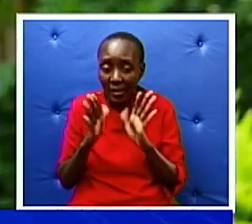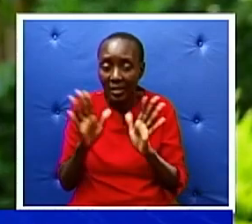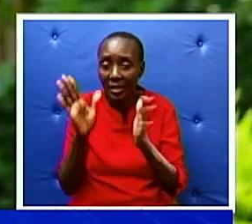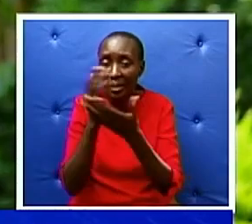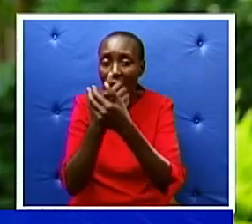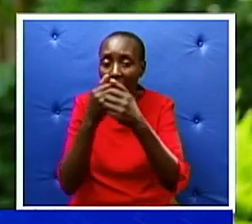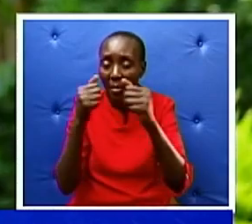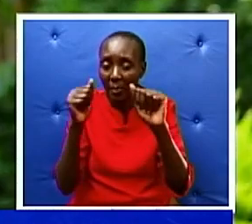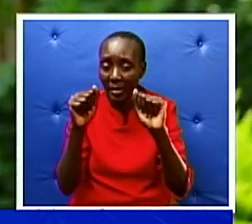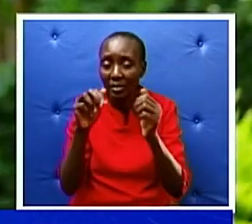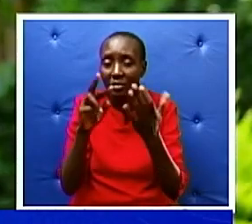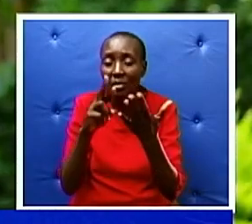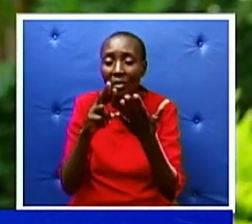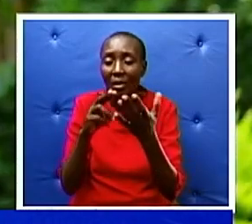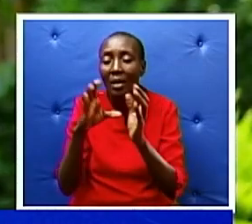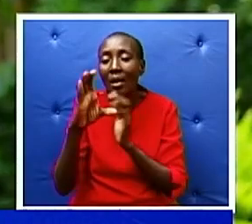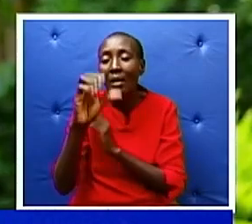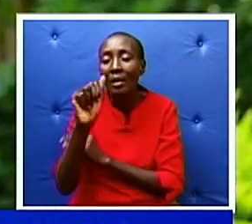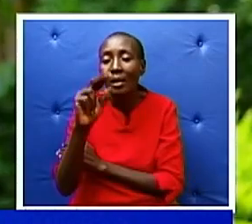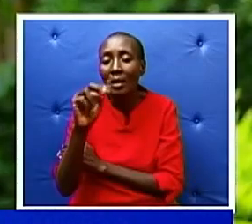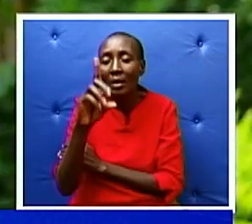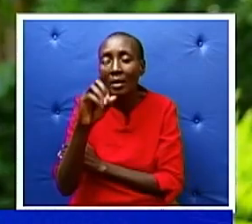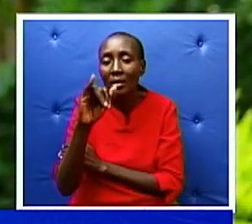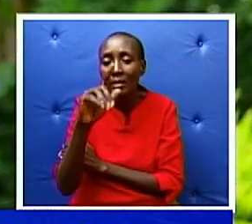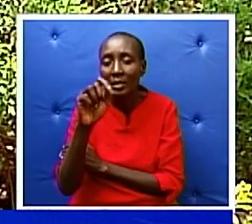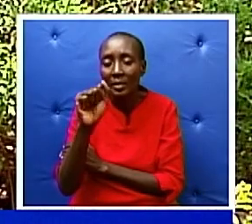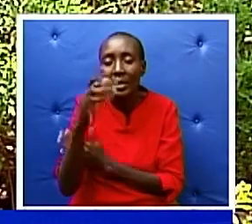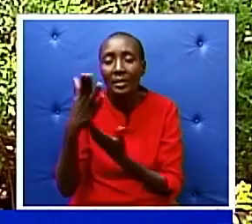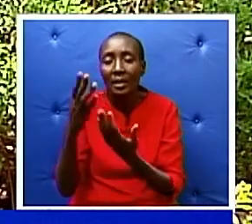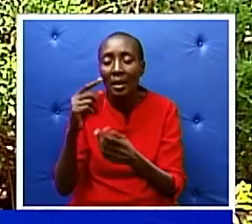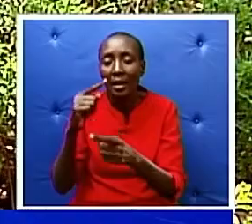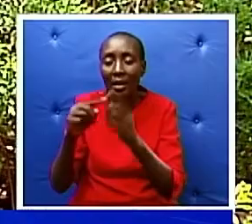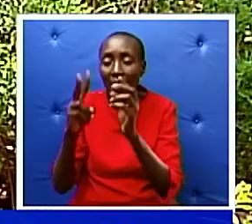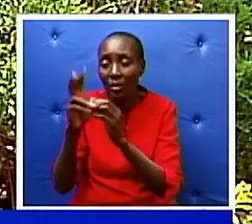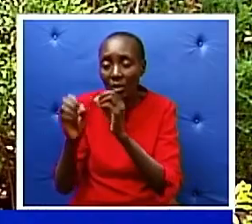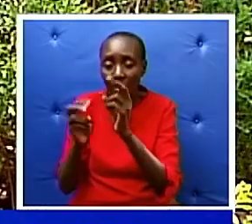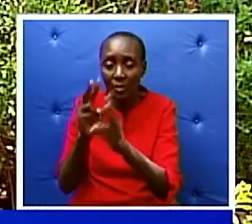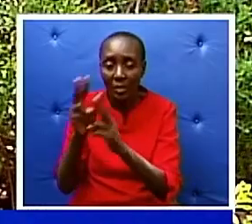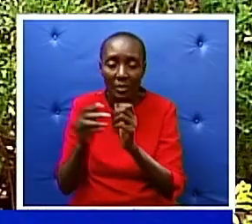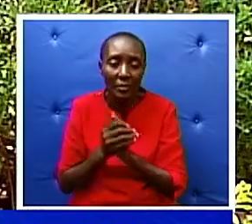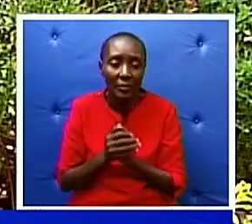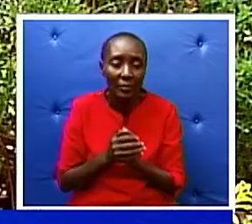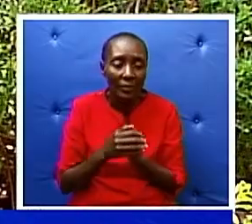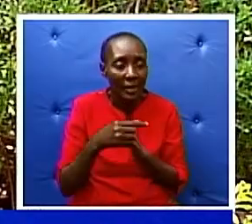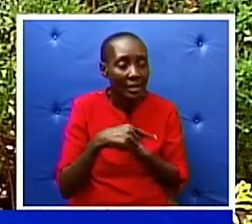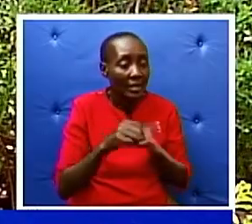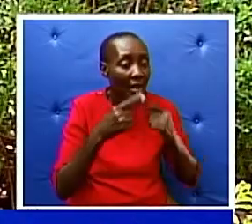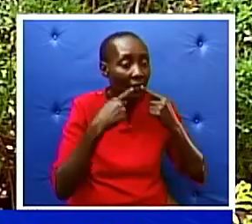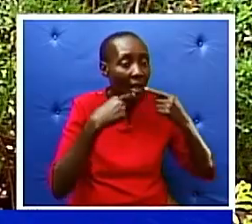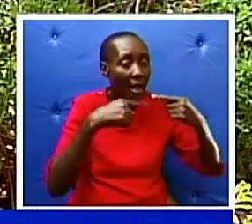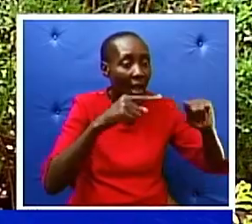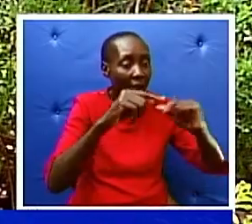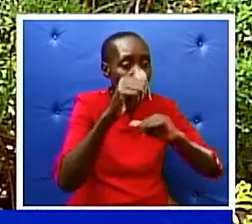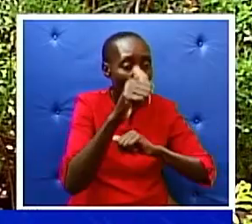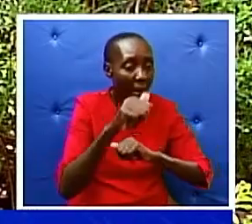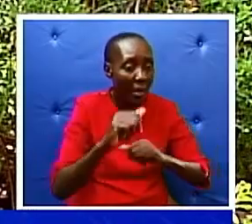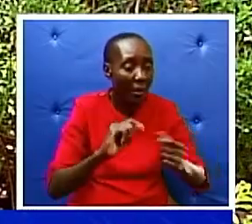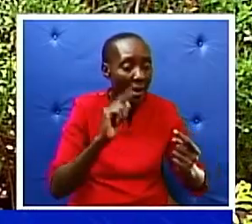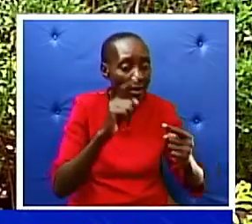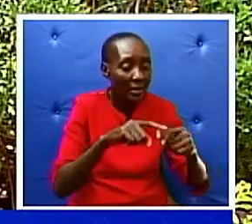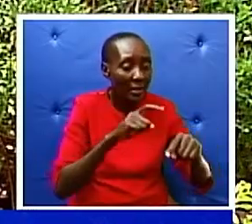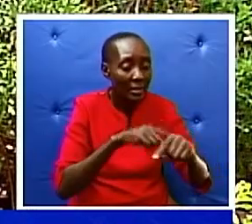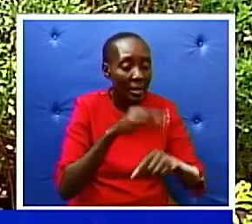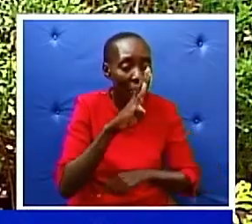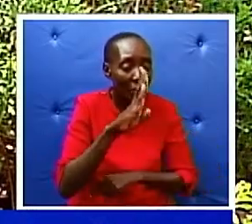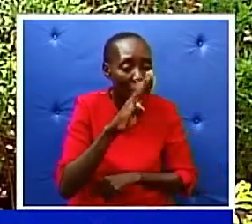come 2022. And from records, he says he is not yet declared until we are done with BBI. Mm-hmm.